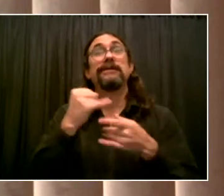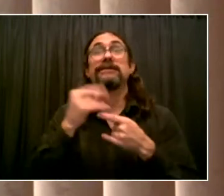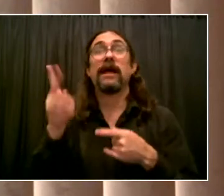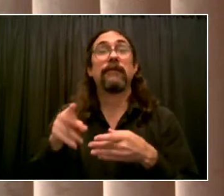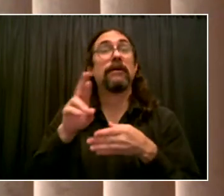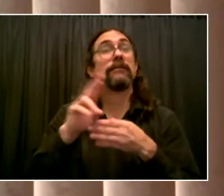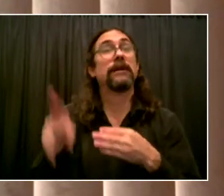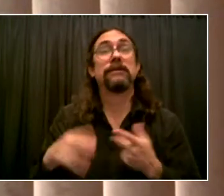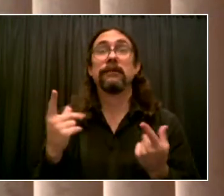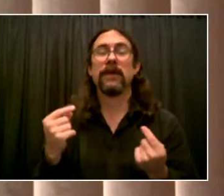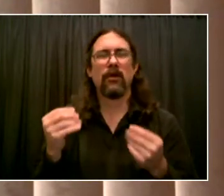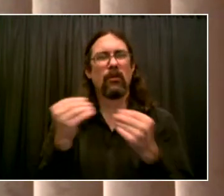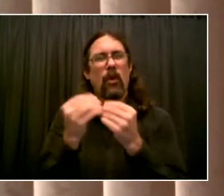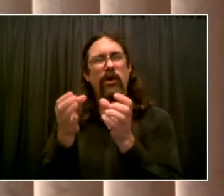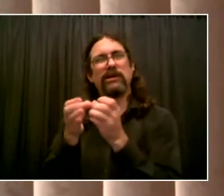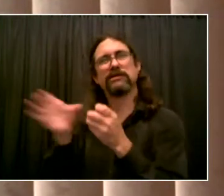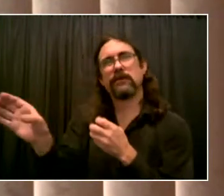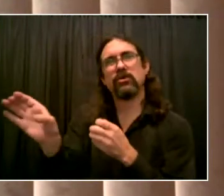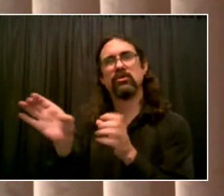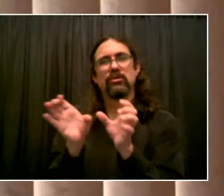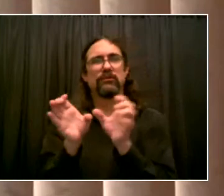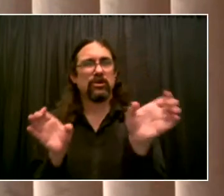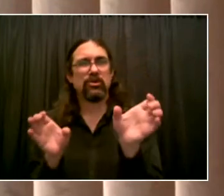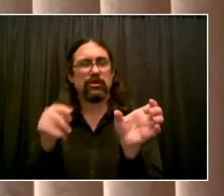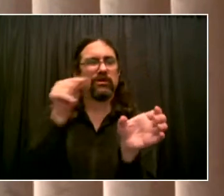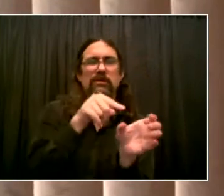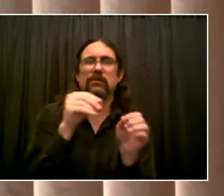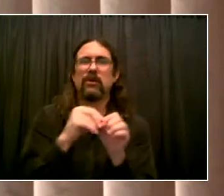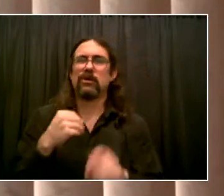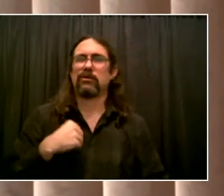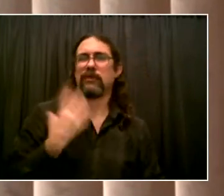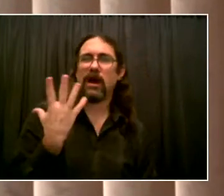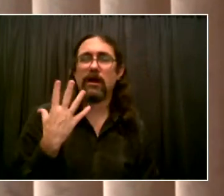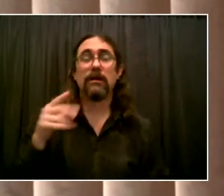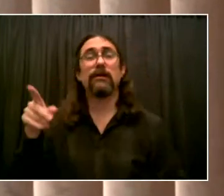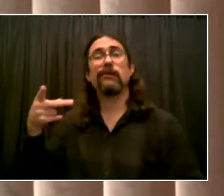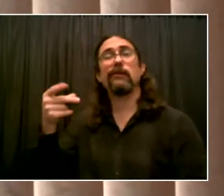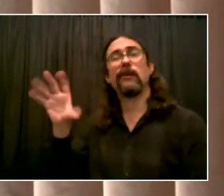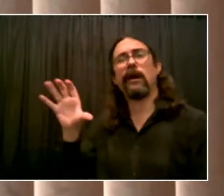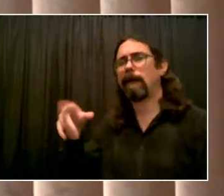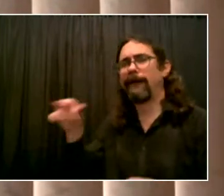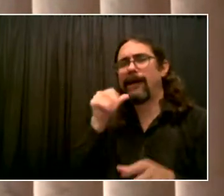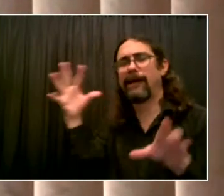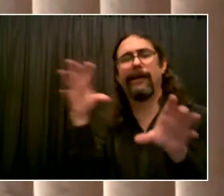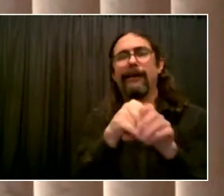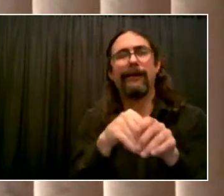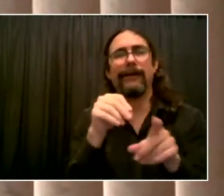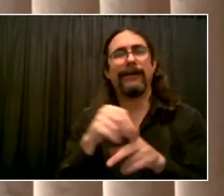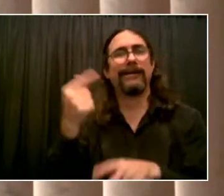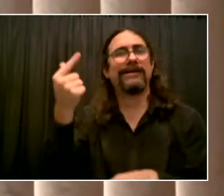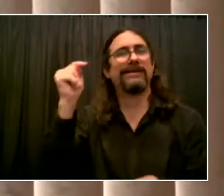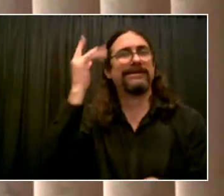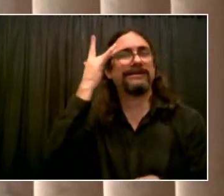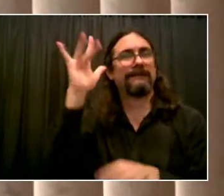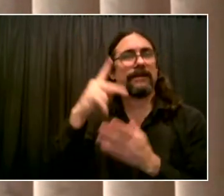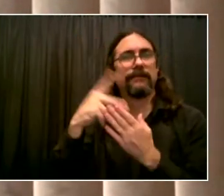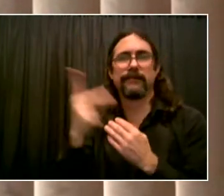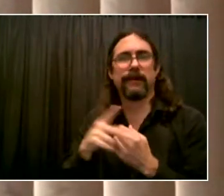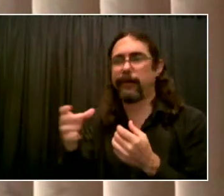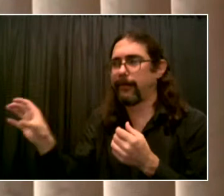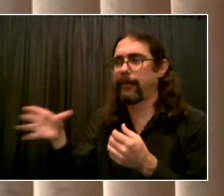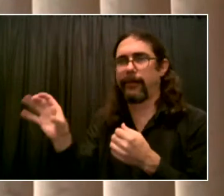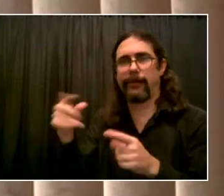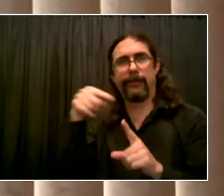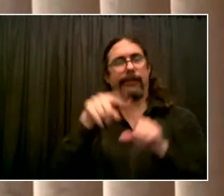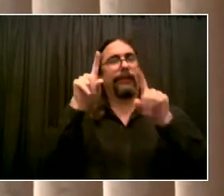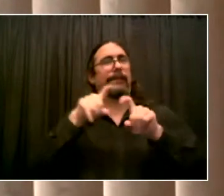brings out the talents and skills of all of our children. And this is the pipeline approach from 3K all the way to middle school, to high school, to early